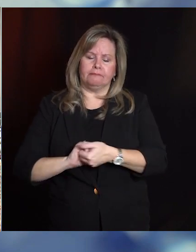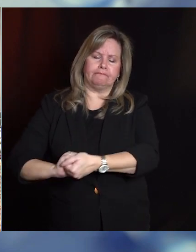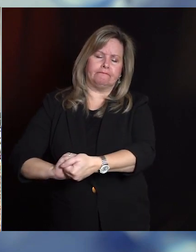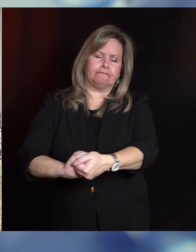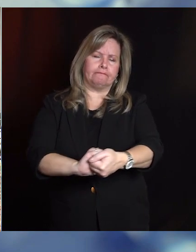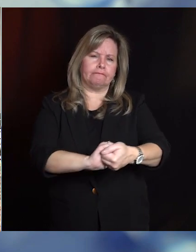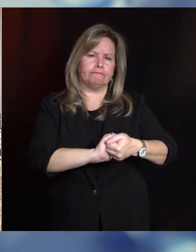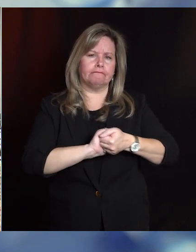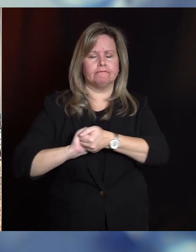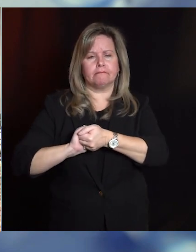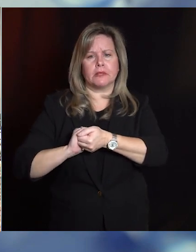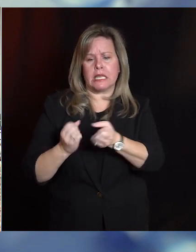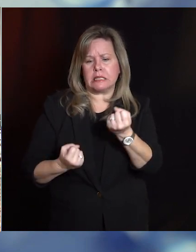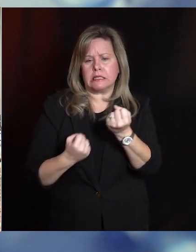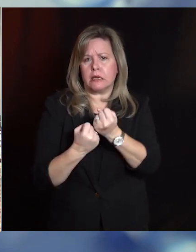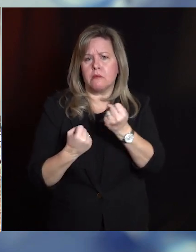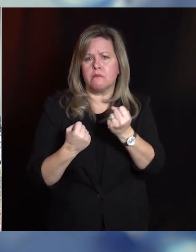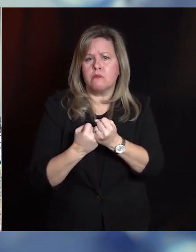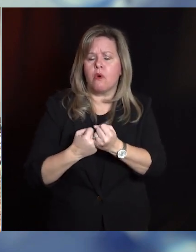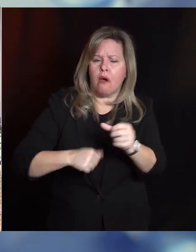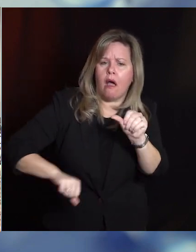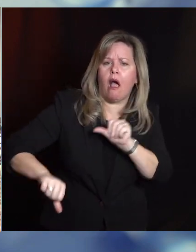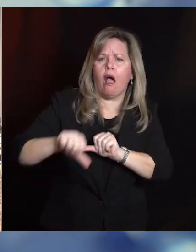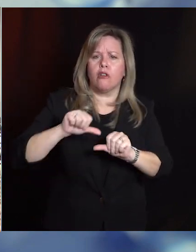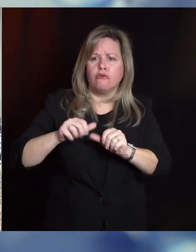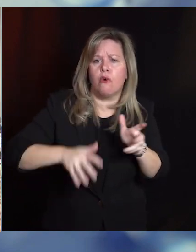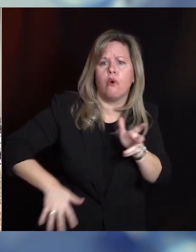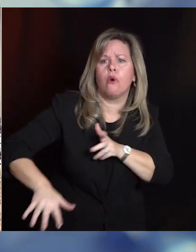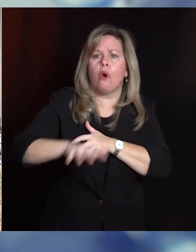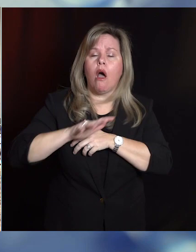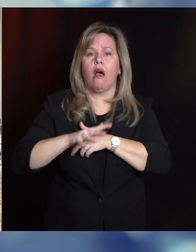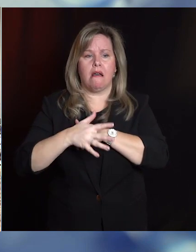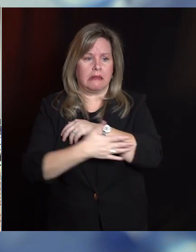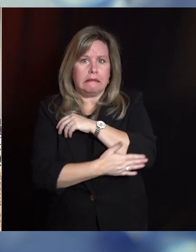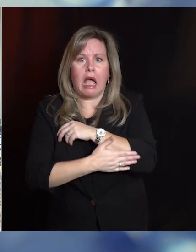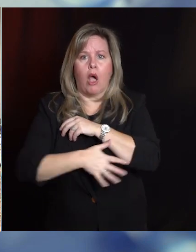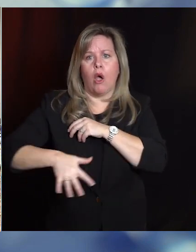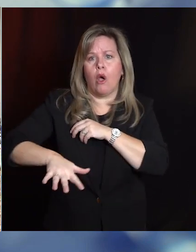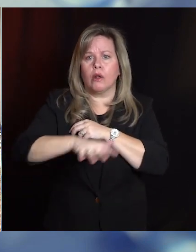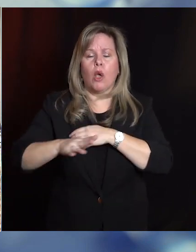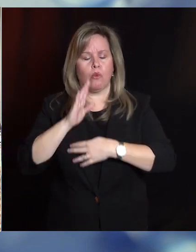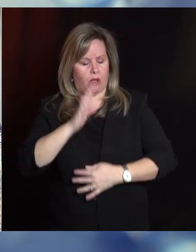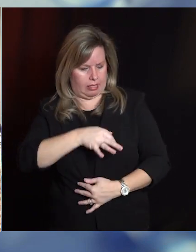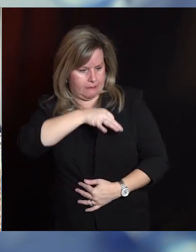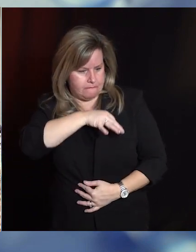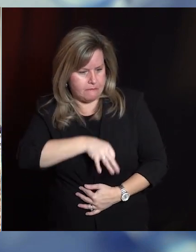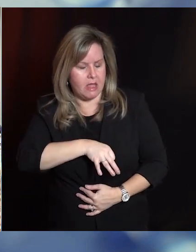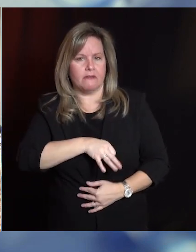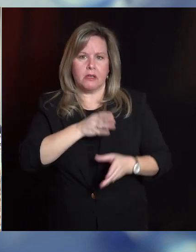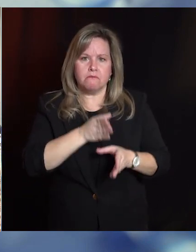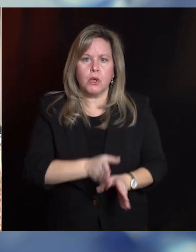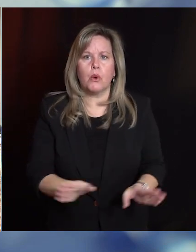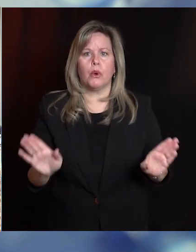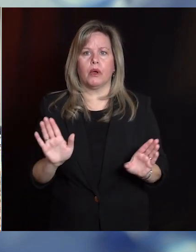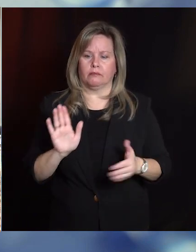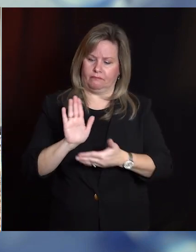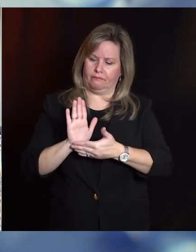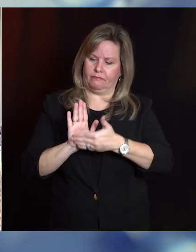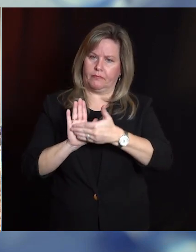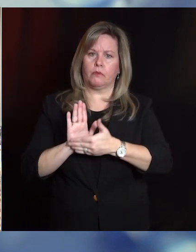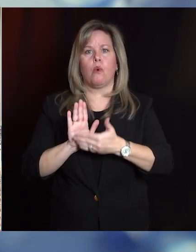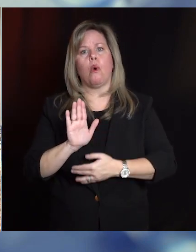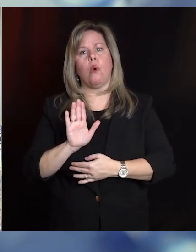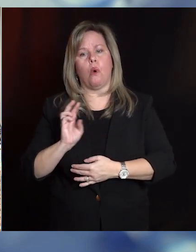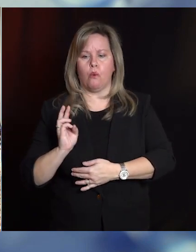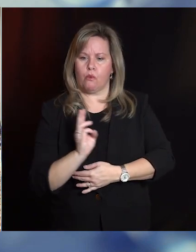it'll be a much broader benefit beyond Kent County's borders. This is about all of West Michigan, and I'm excited about the number